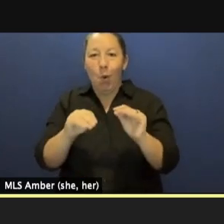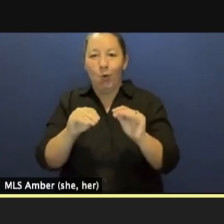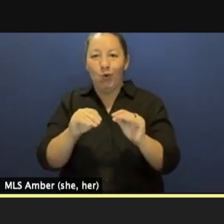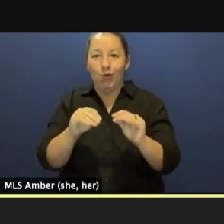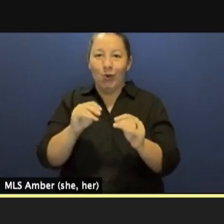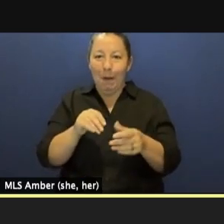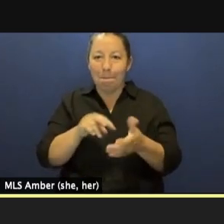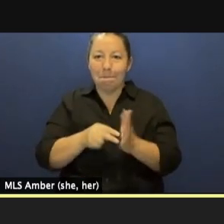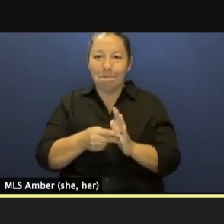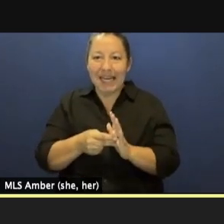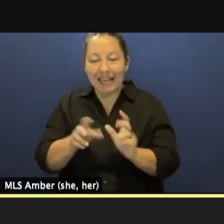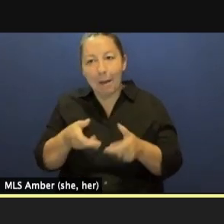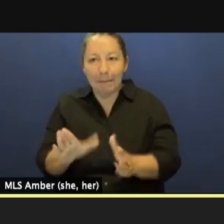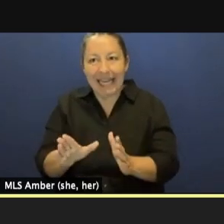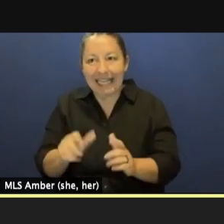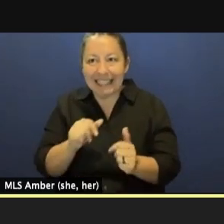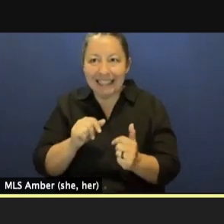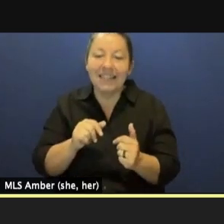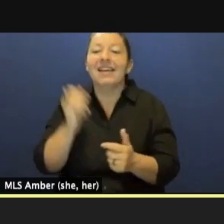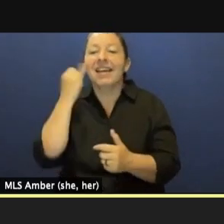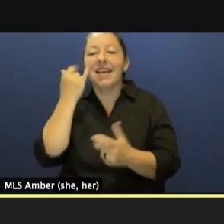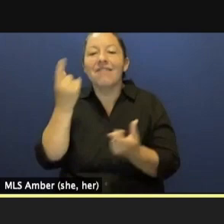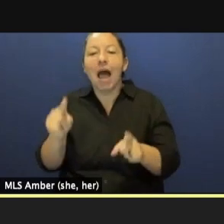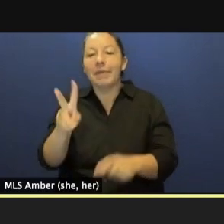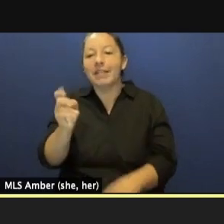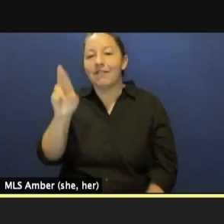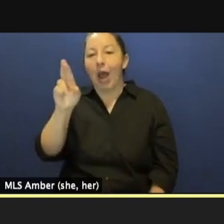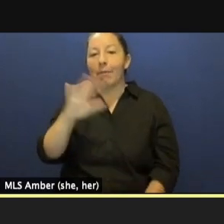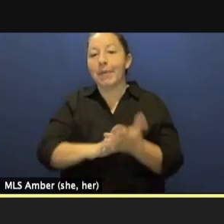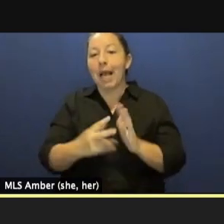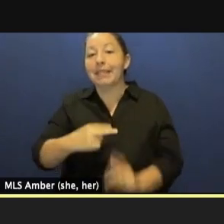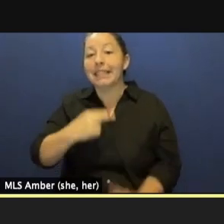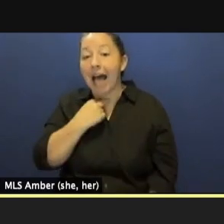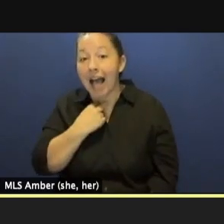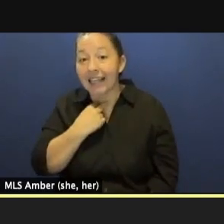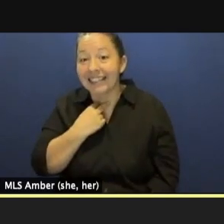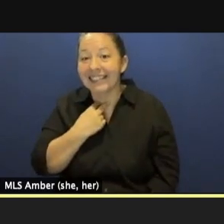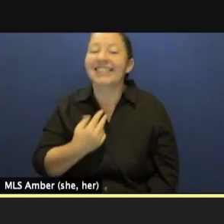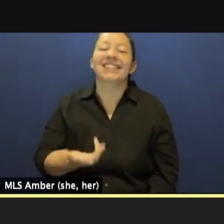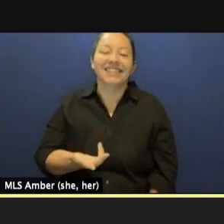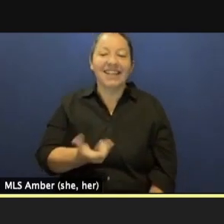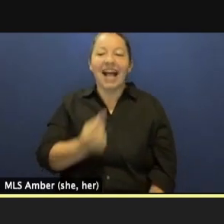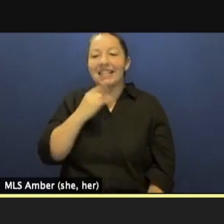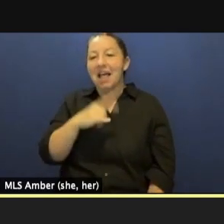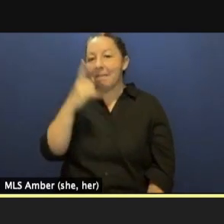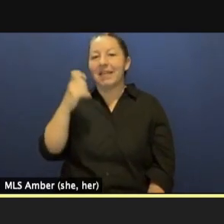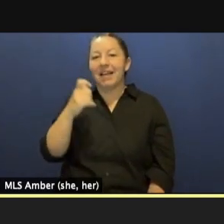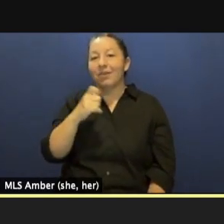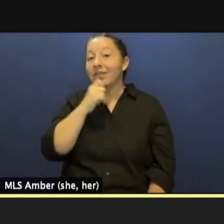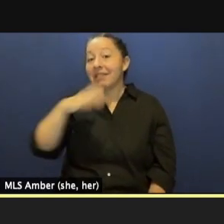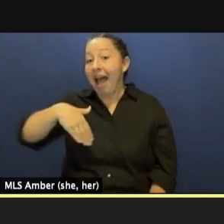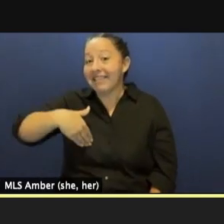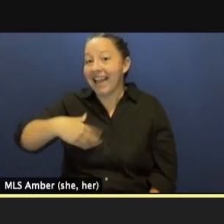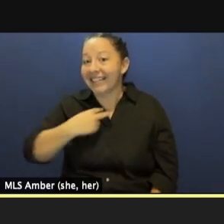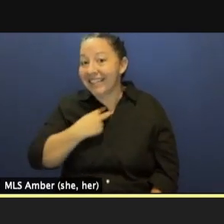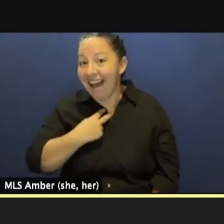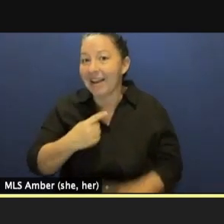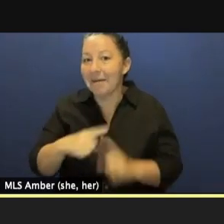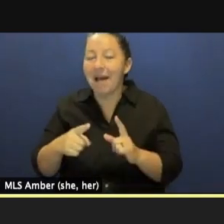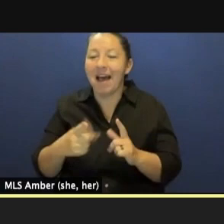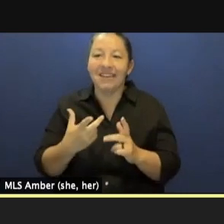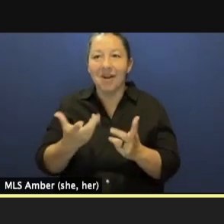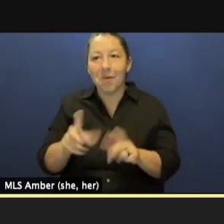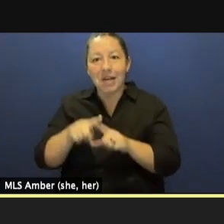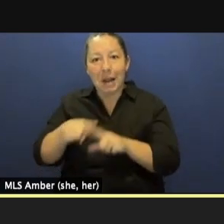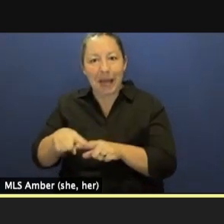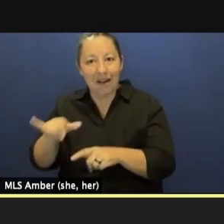I say that acknowledging we haven't gotten stuck yet, but we're not reliant on that. So we're looking at different, unconventional, but